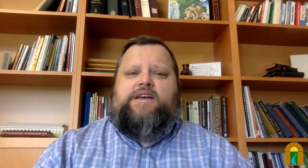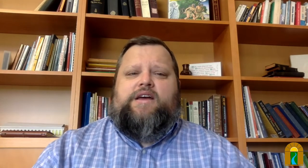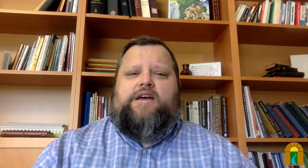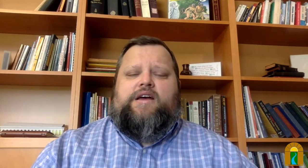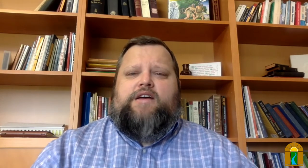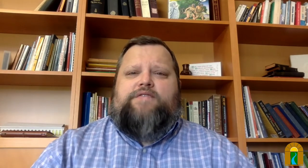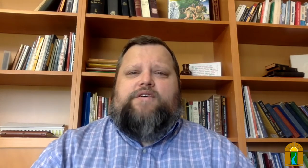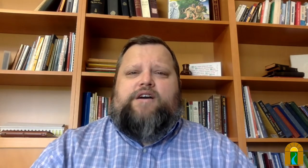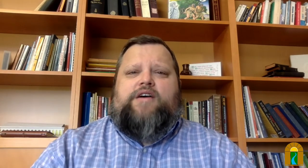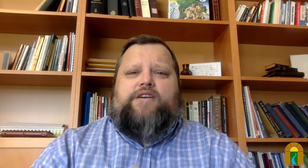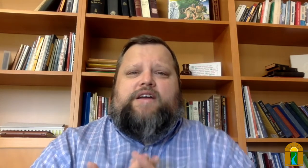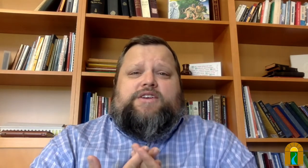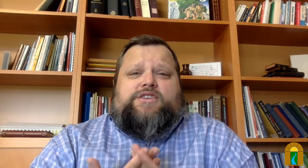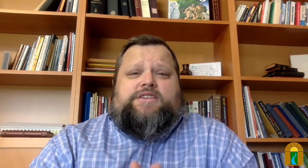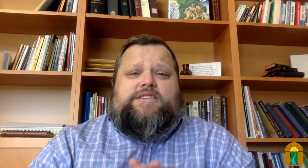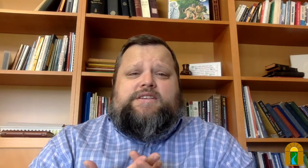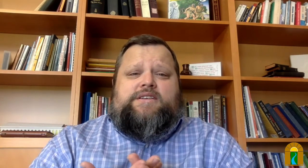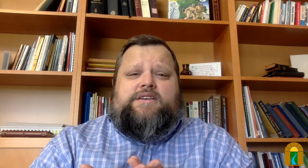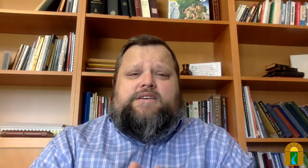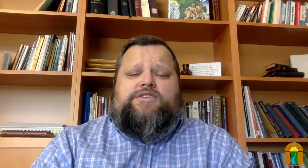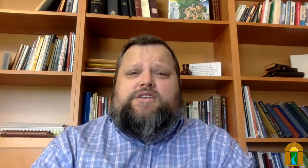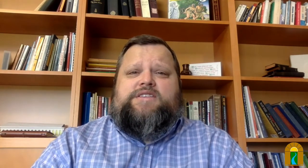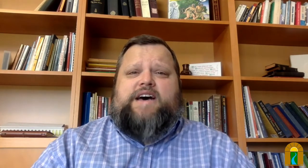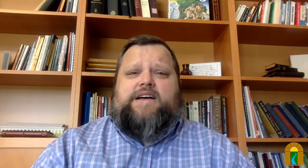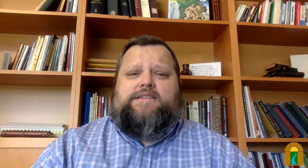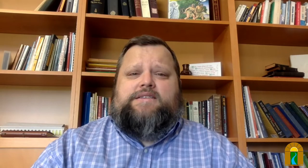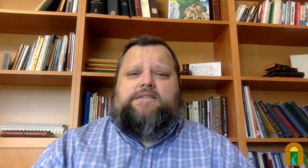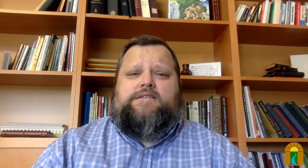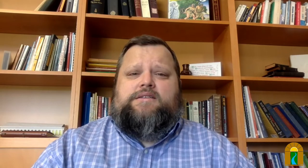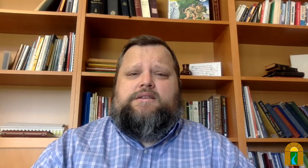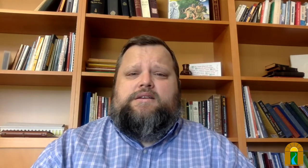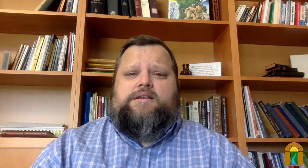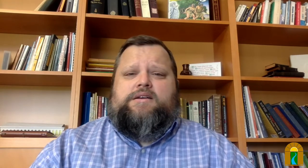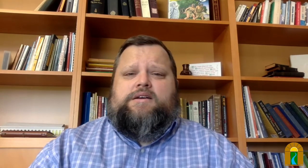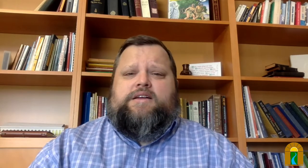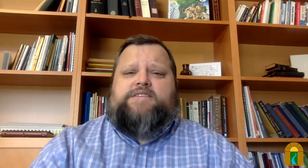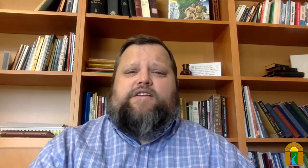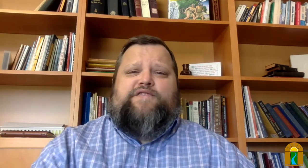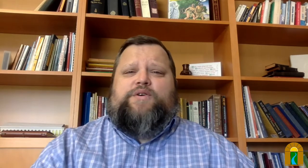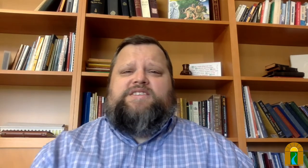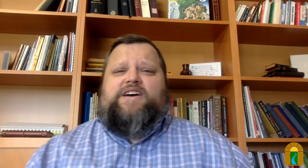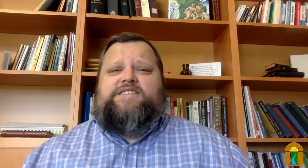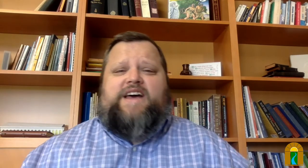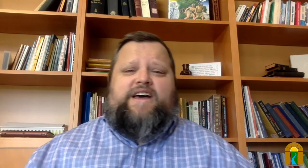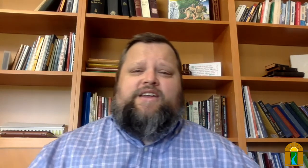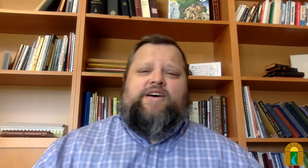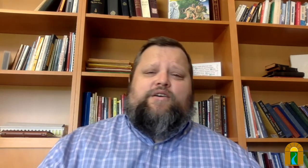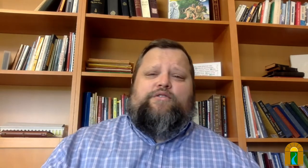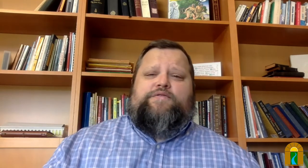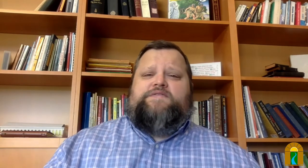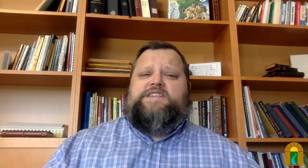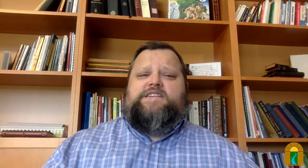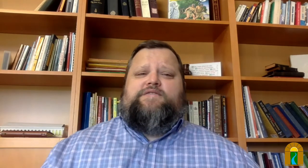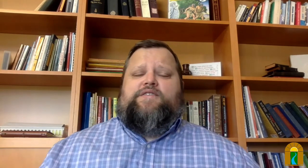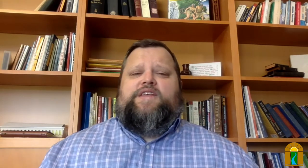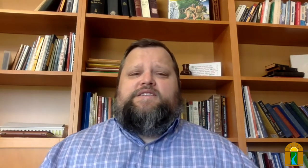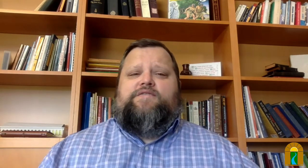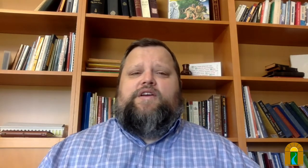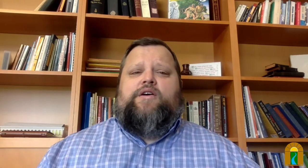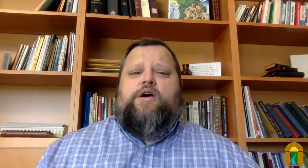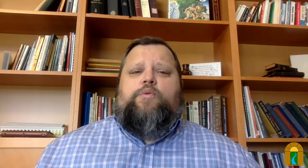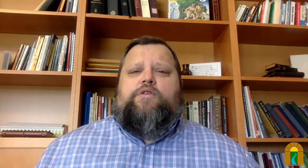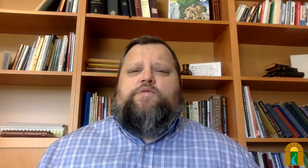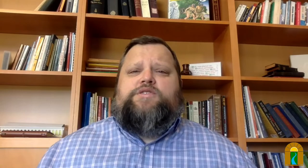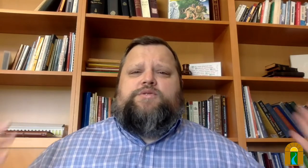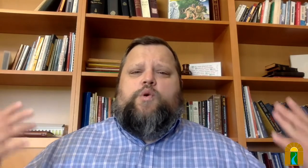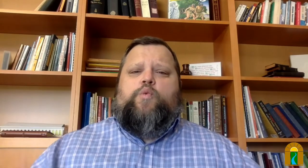city if your congregation did just that. Instead of focusing on 10 or 15 different things every